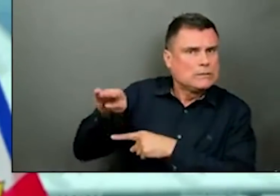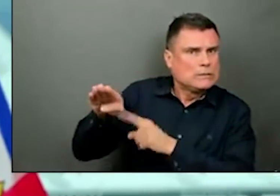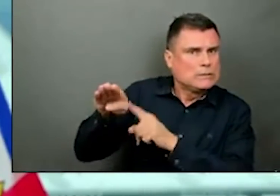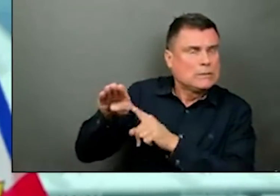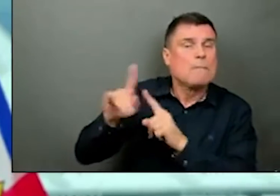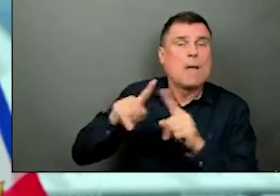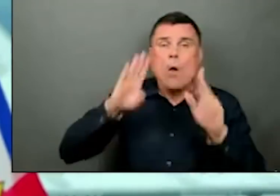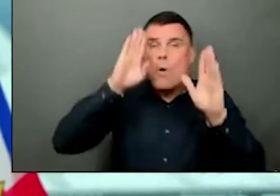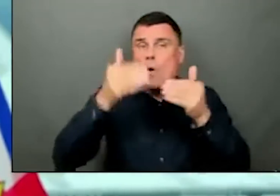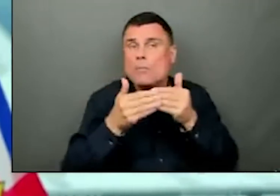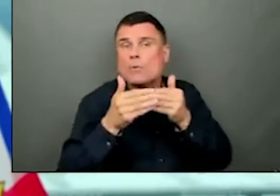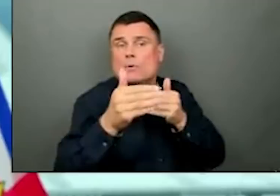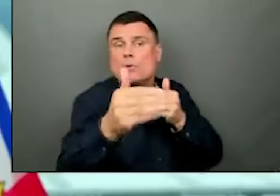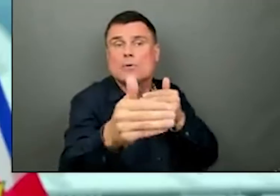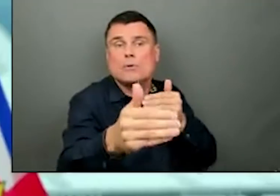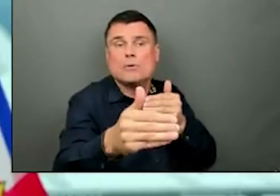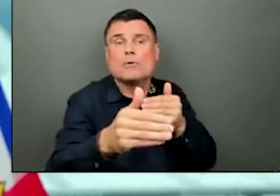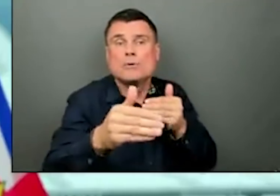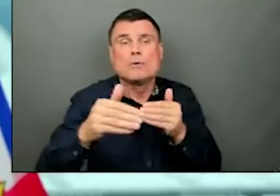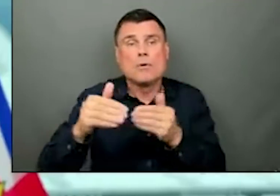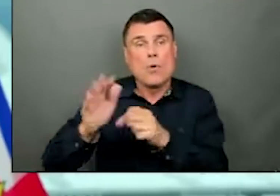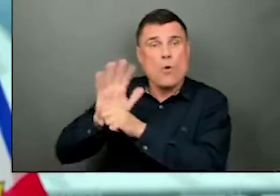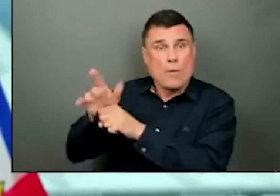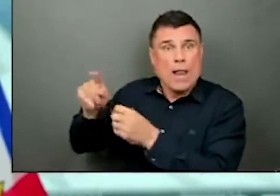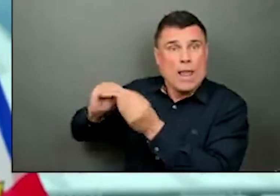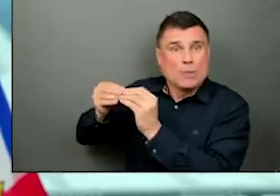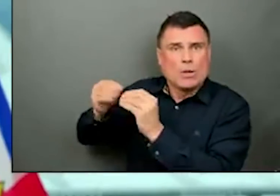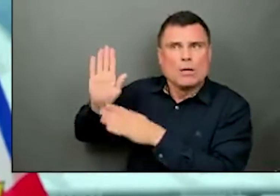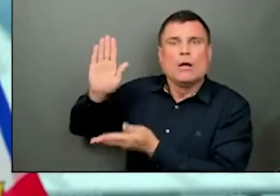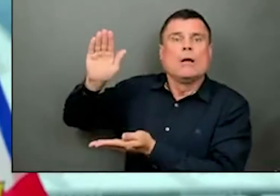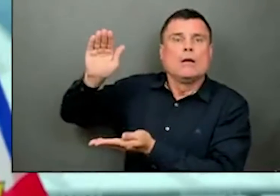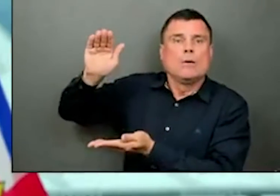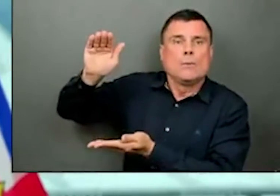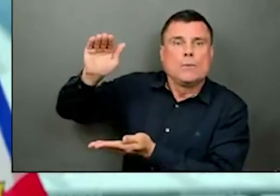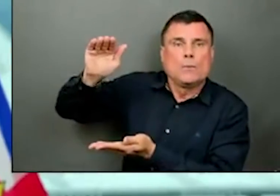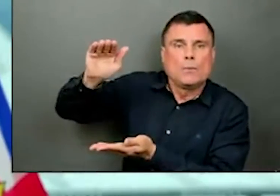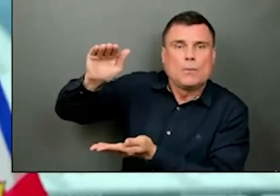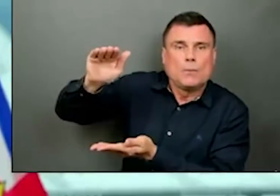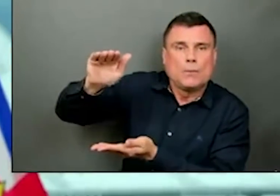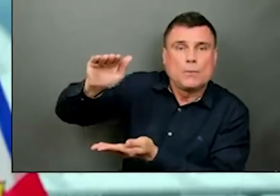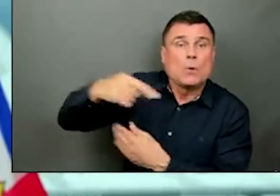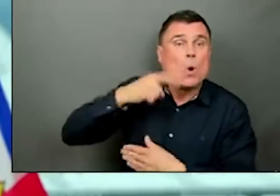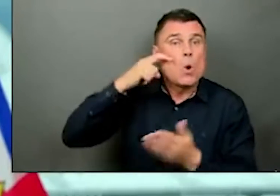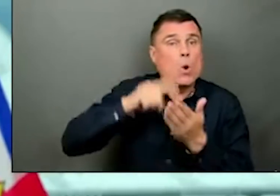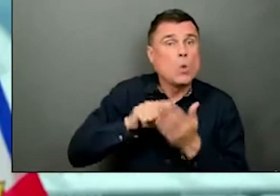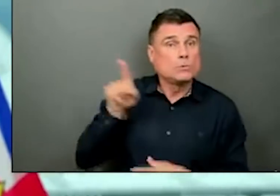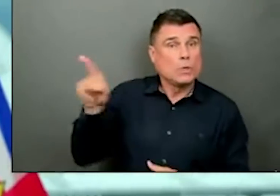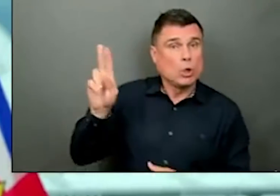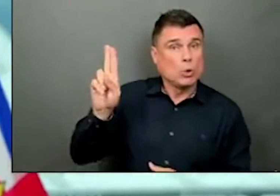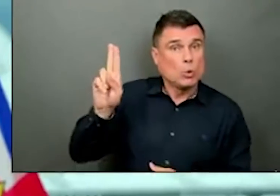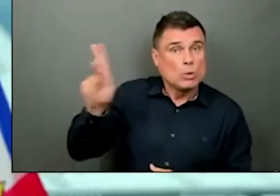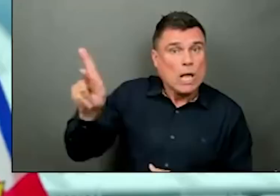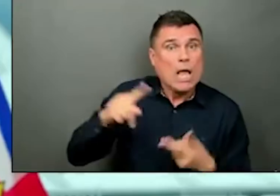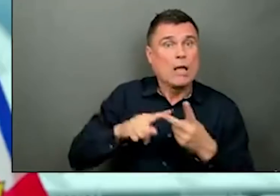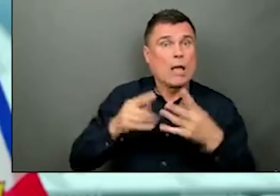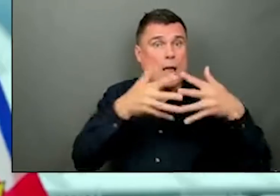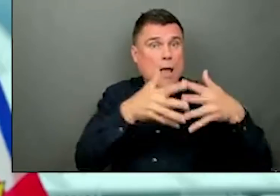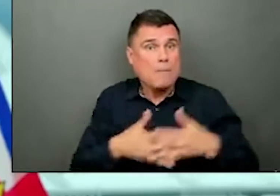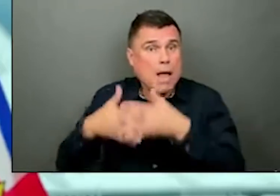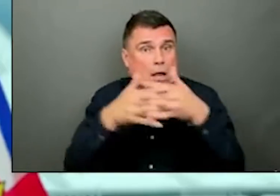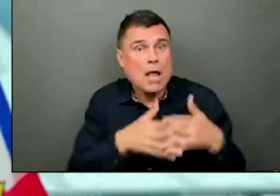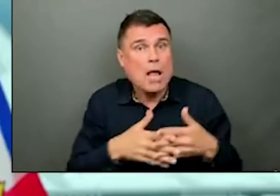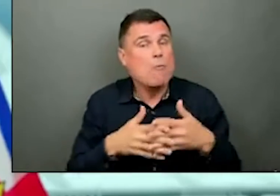get down that curve, we can start to see dramatic decreases and more people in our communities protected